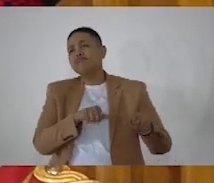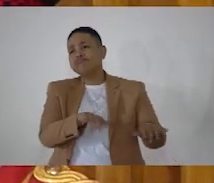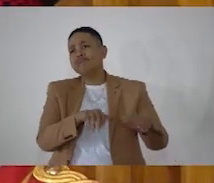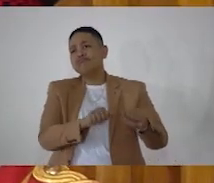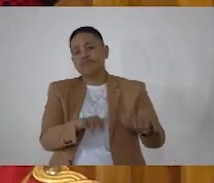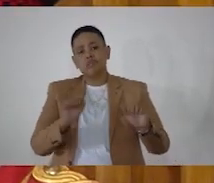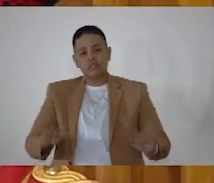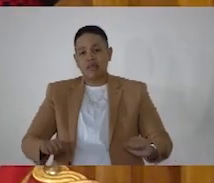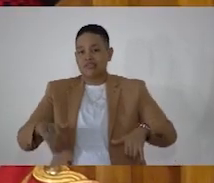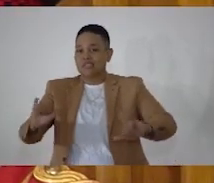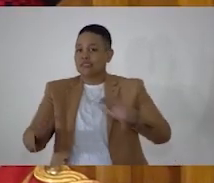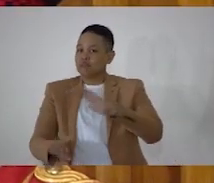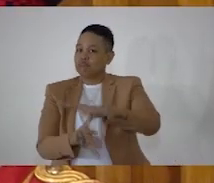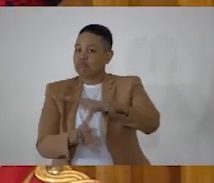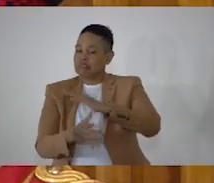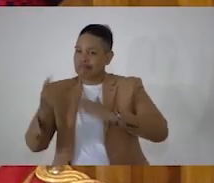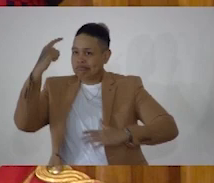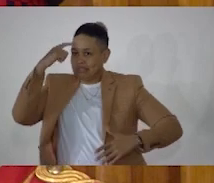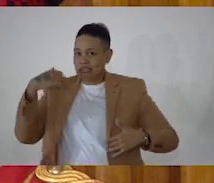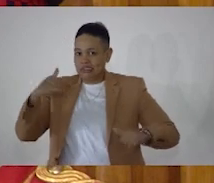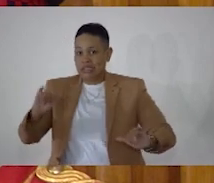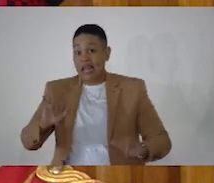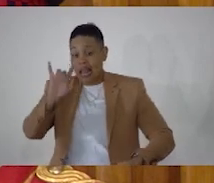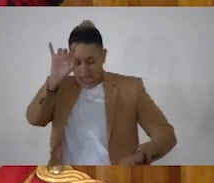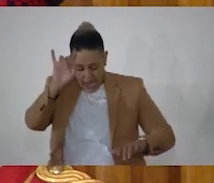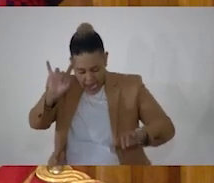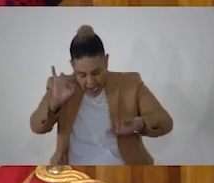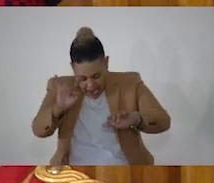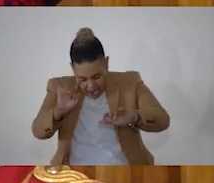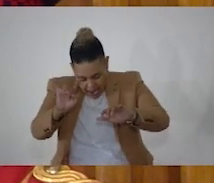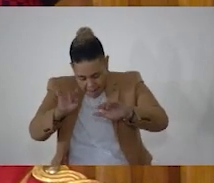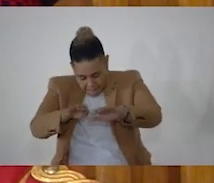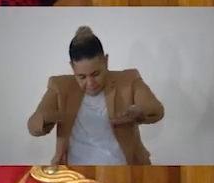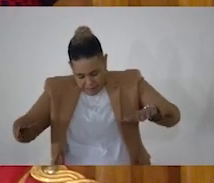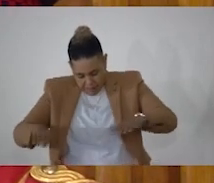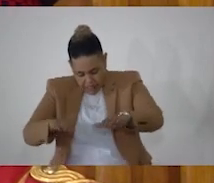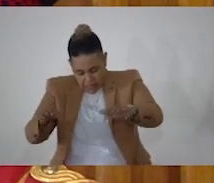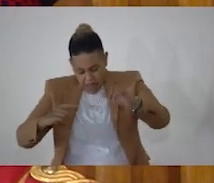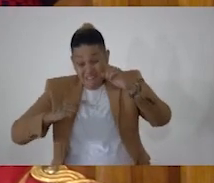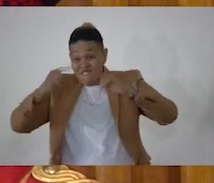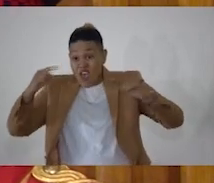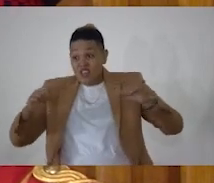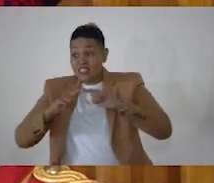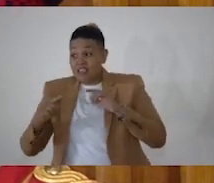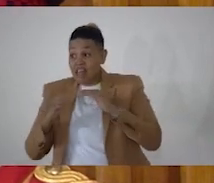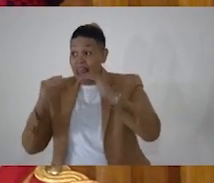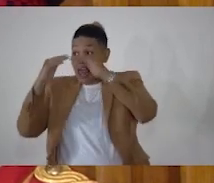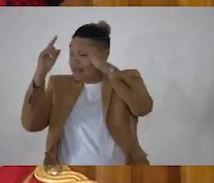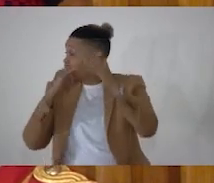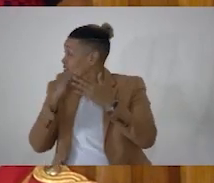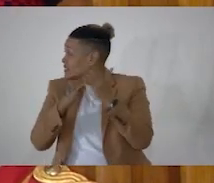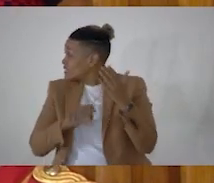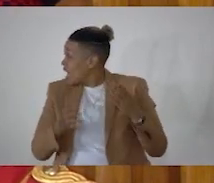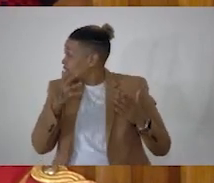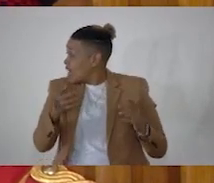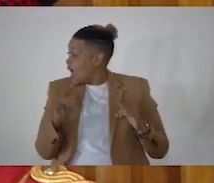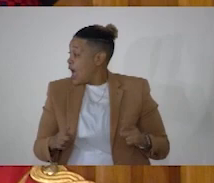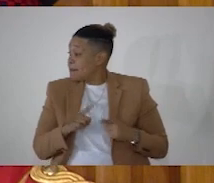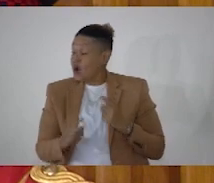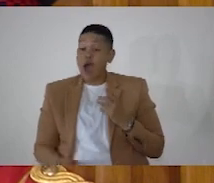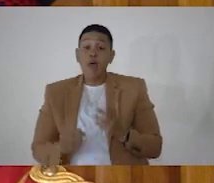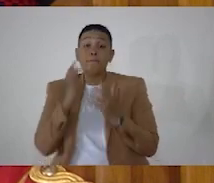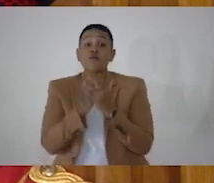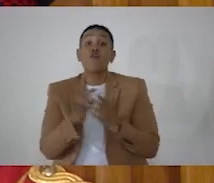priority. 8 beaches are at various stages of the design and